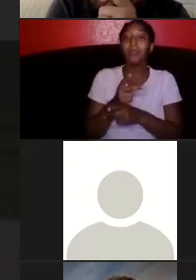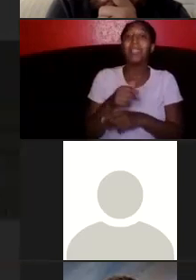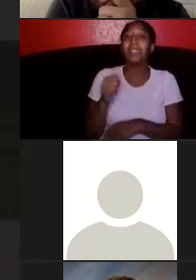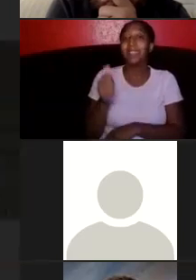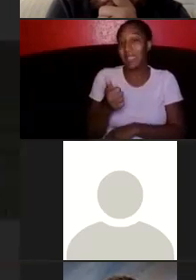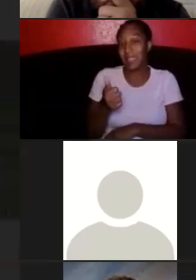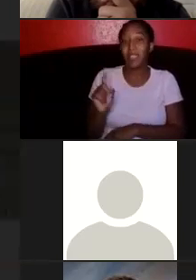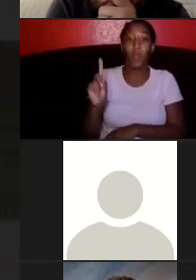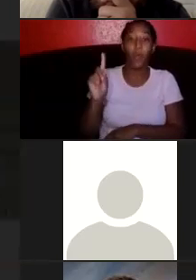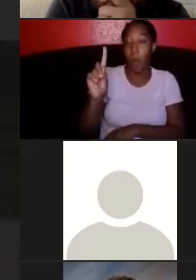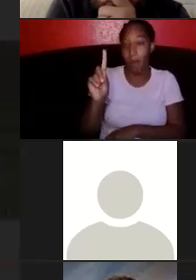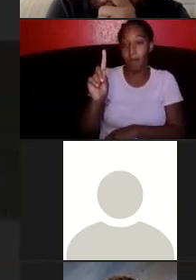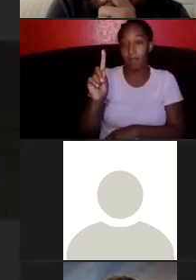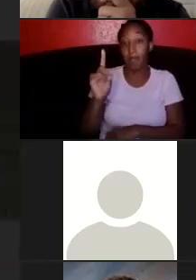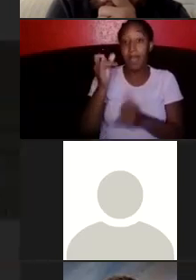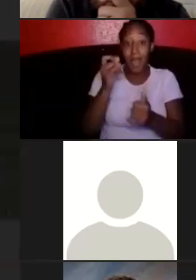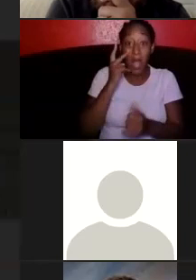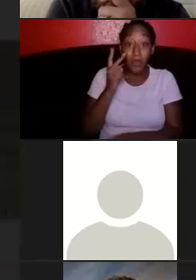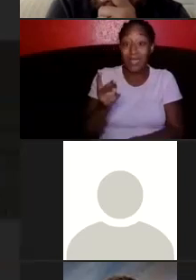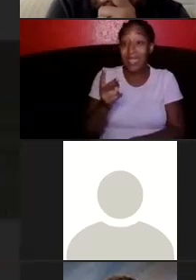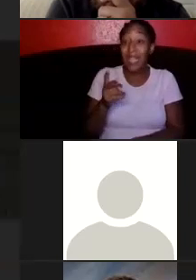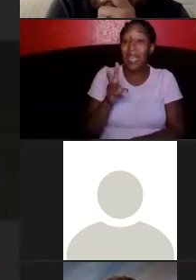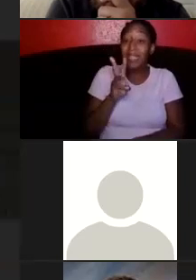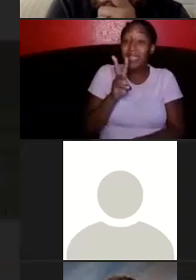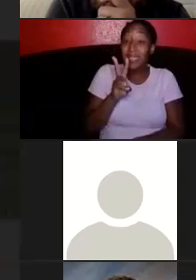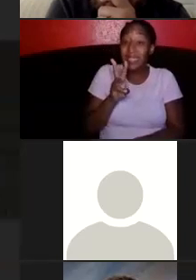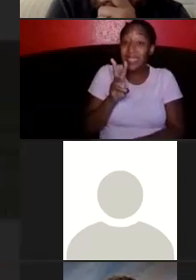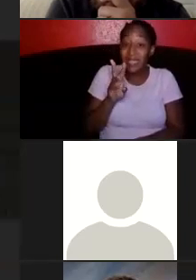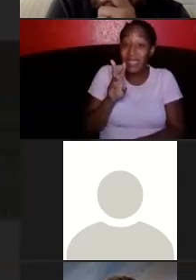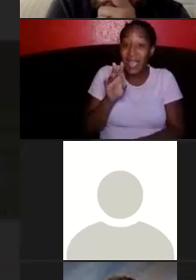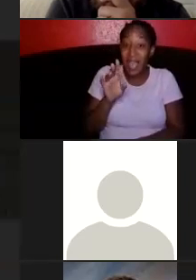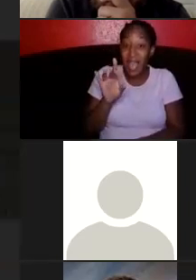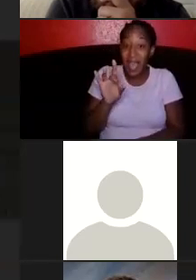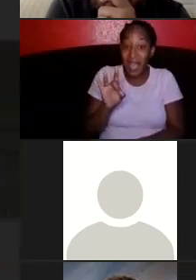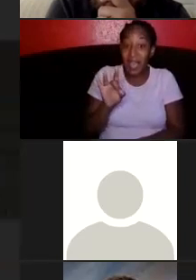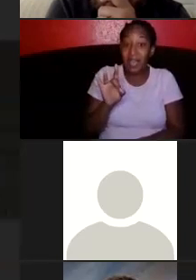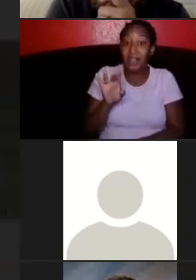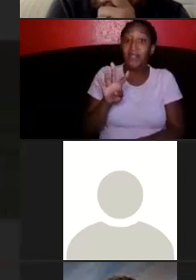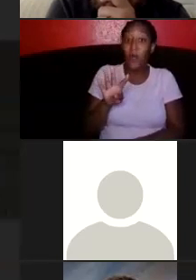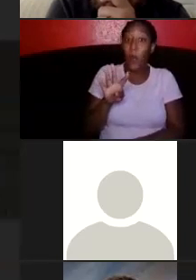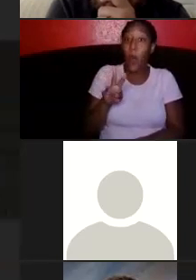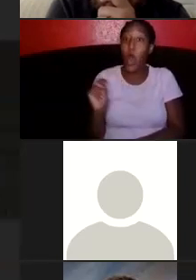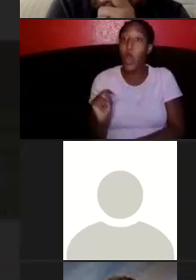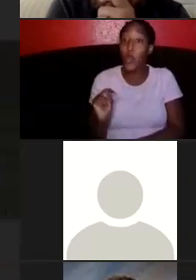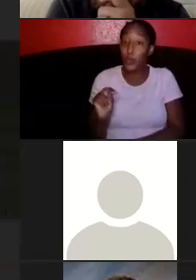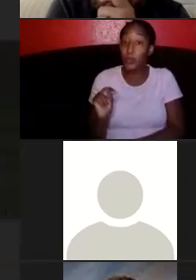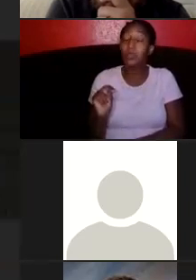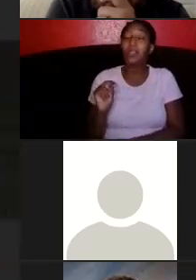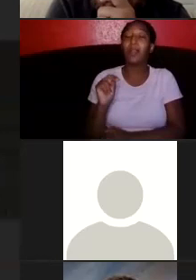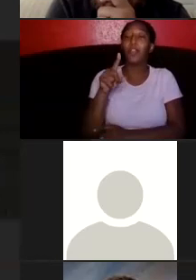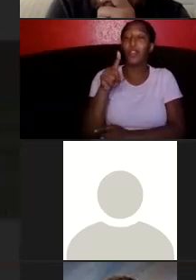684 newtons. You see, when they're on Earth, the Earth pulls